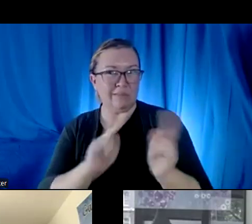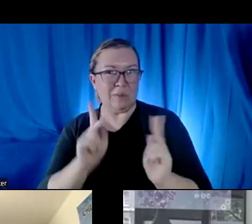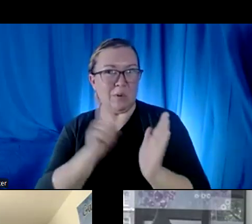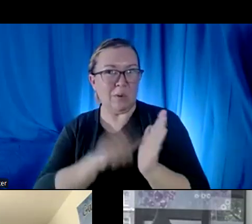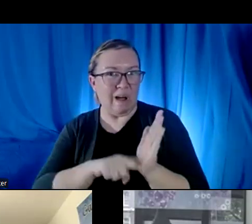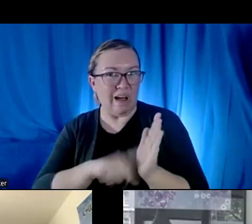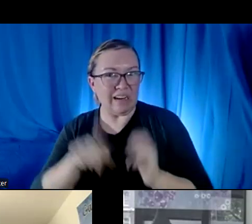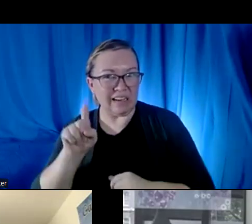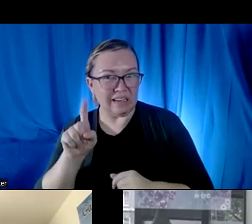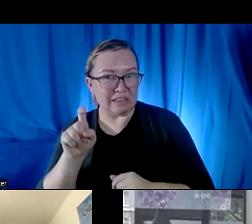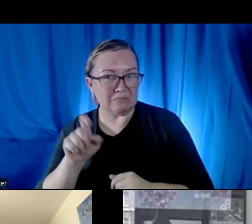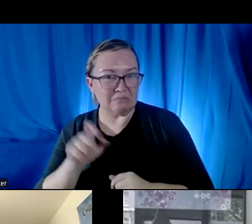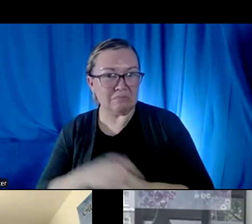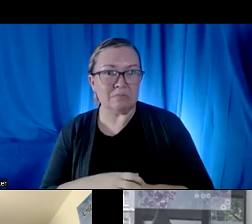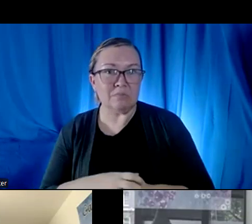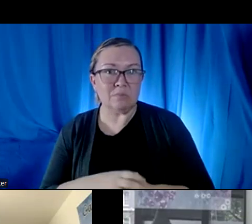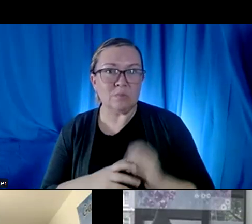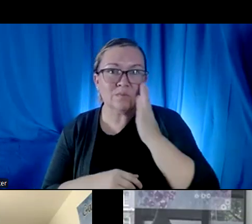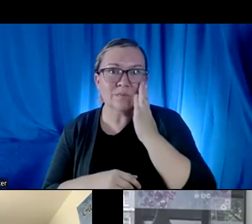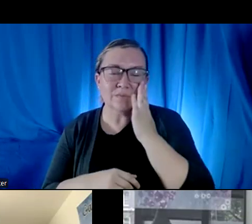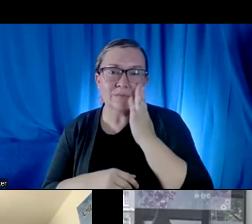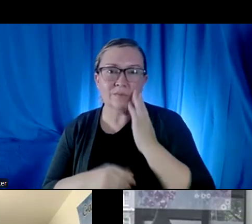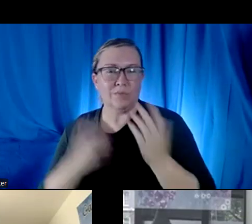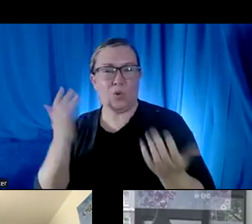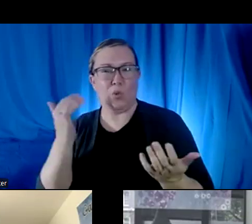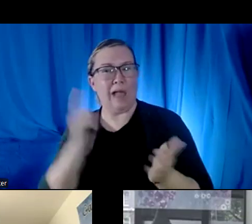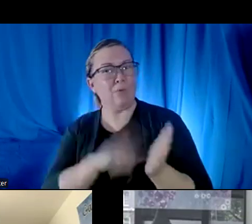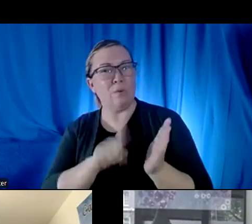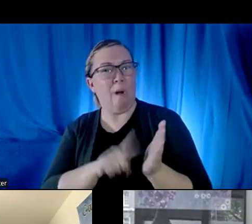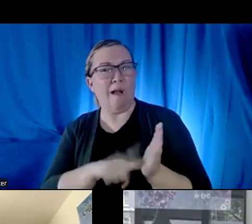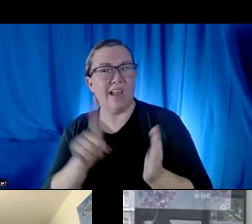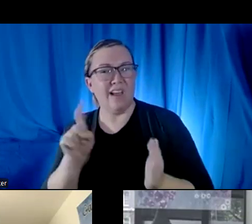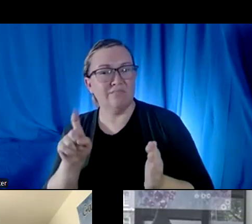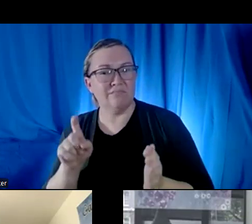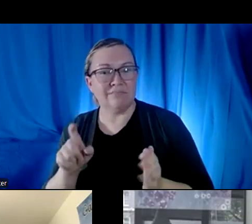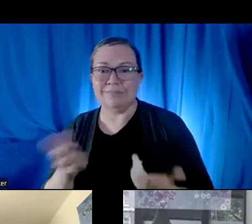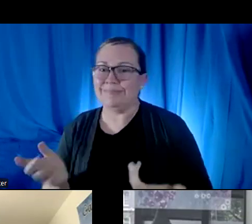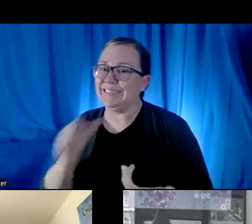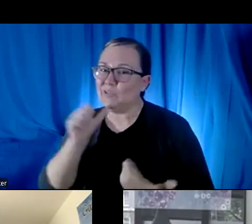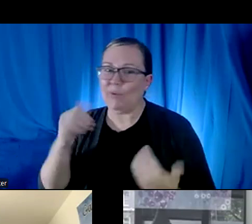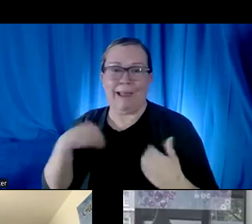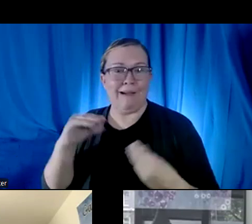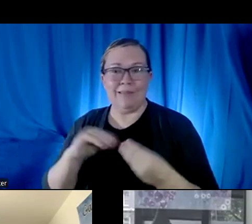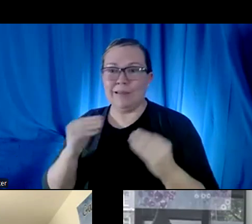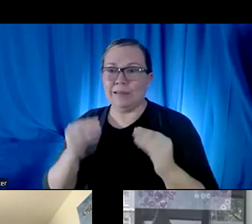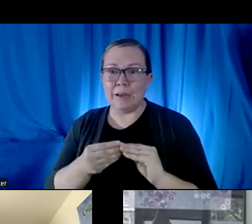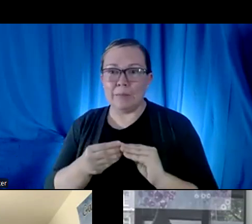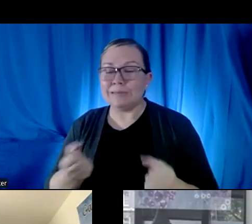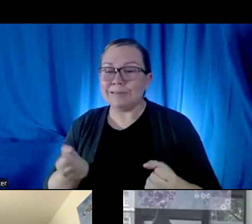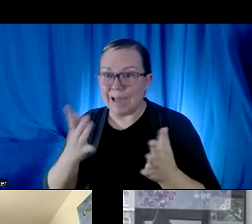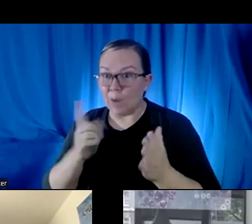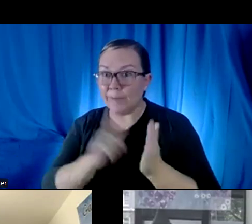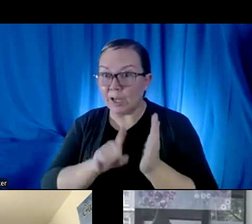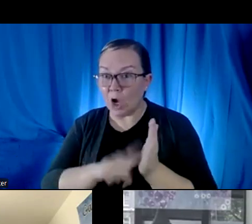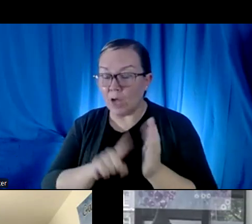How many people get audited? Yeah, or like why? I don't have any of those figures in front of me. What I can say